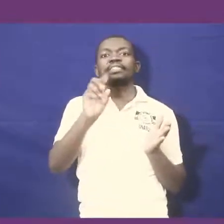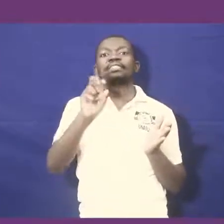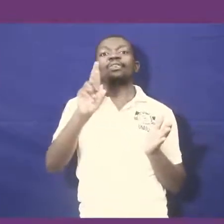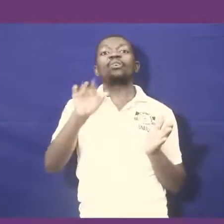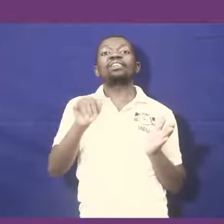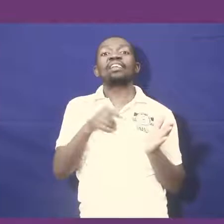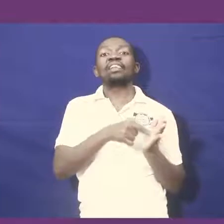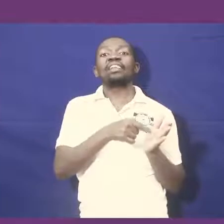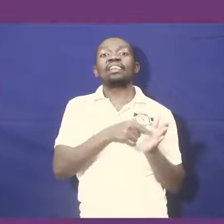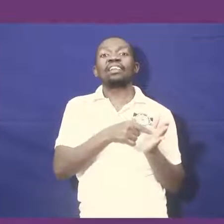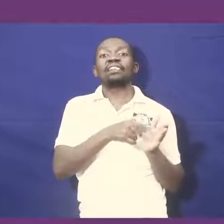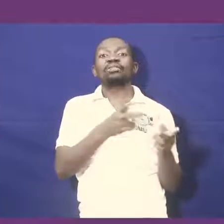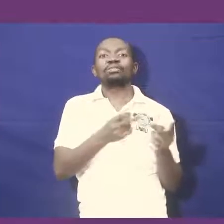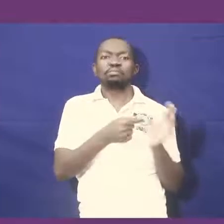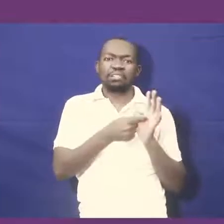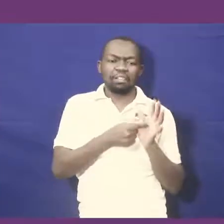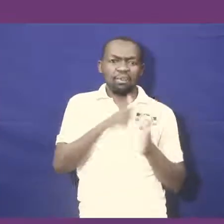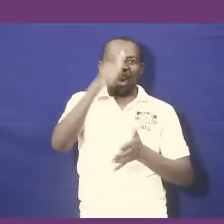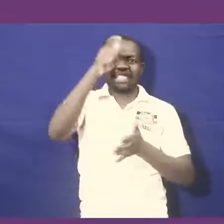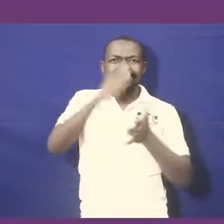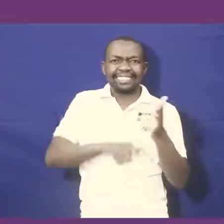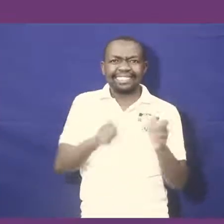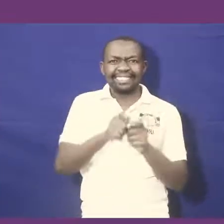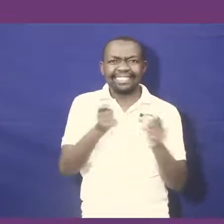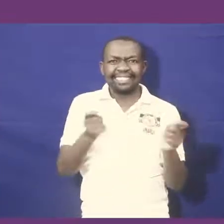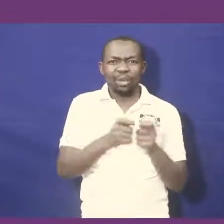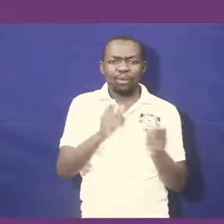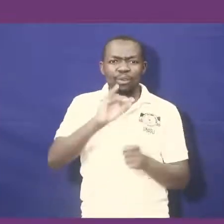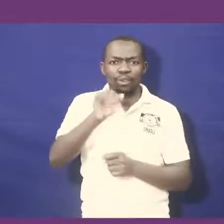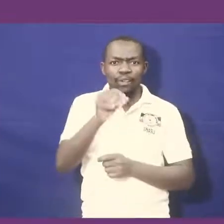Examples here include journal articles,